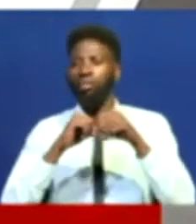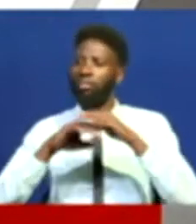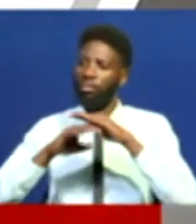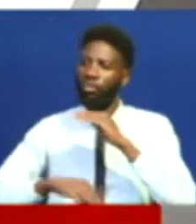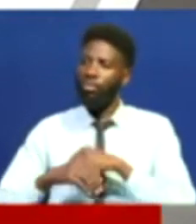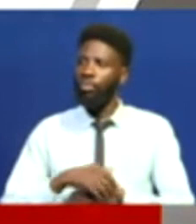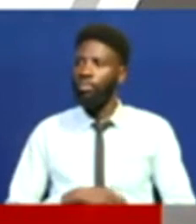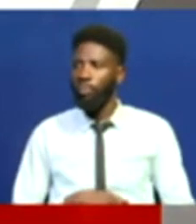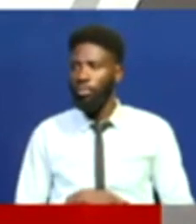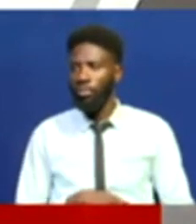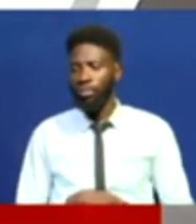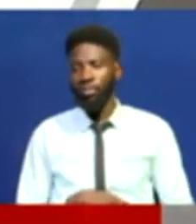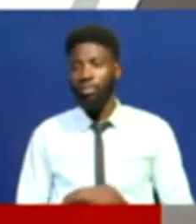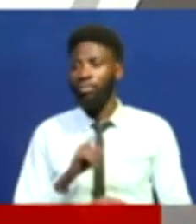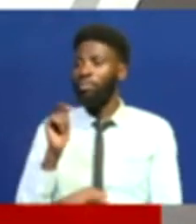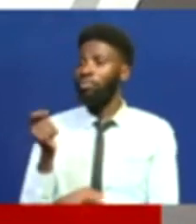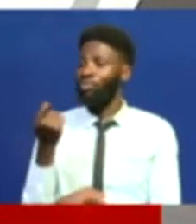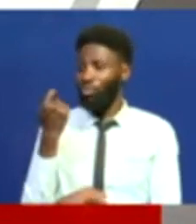Now, if you come closer home,